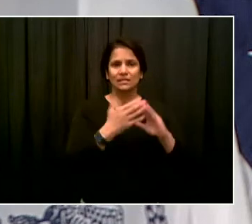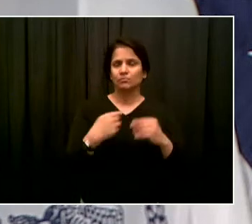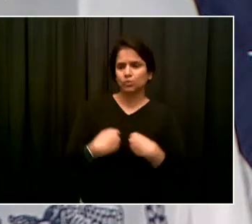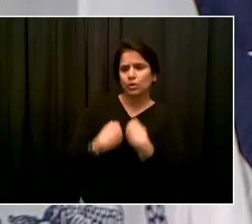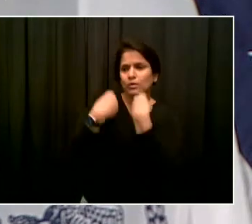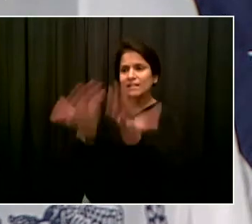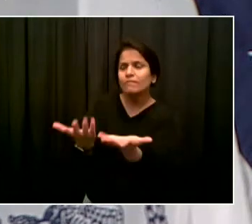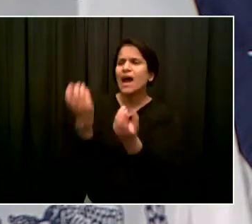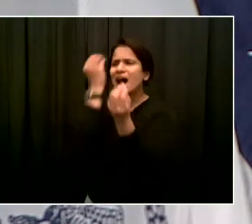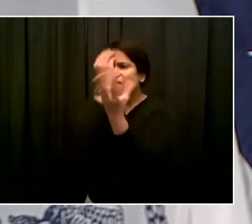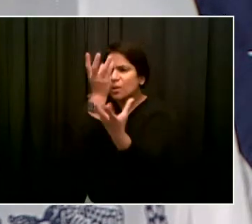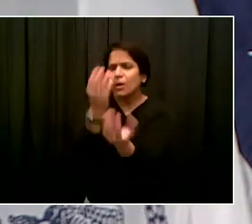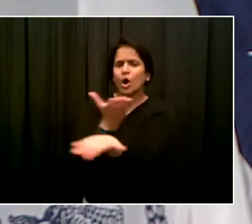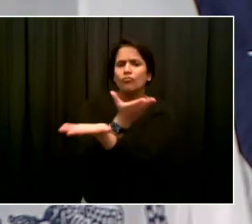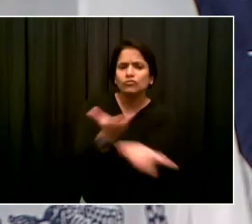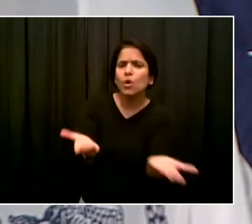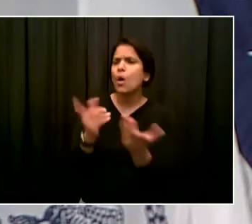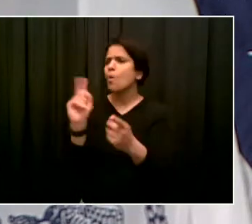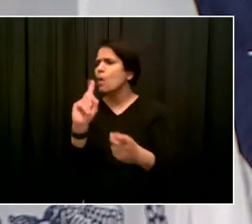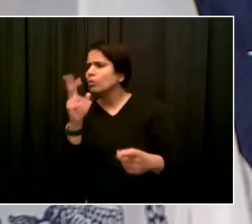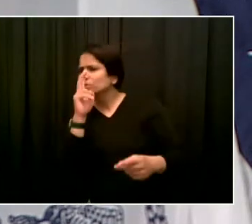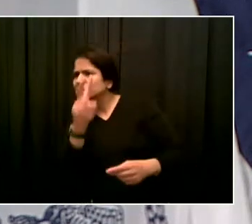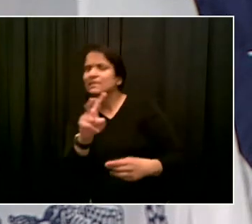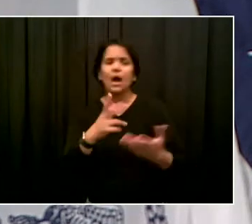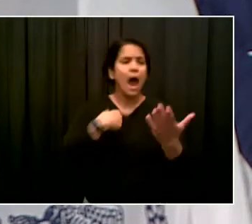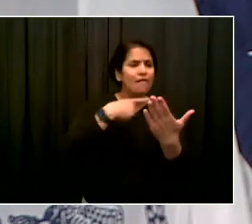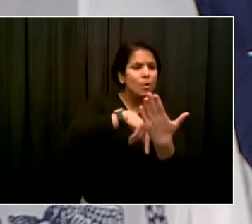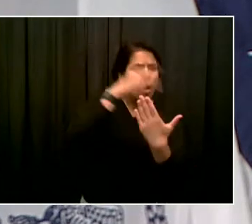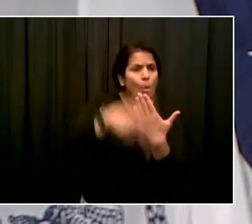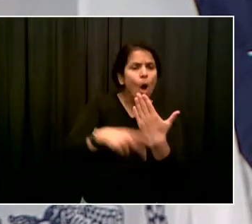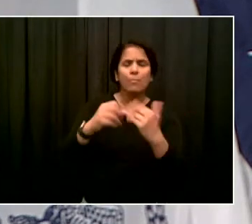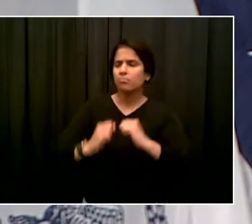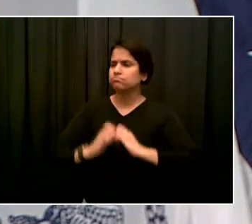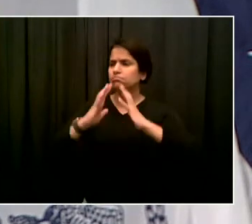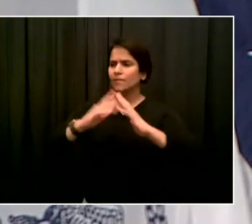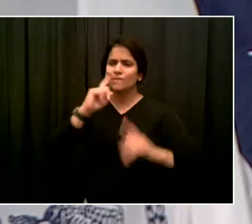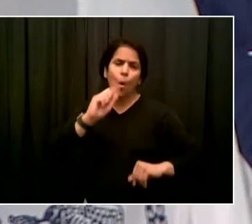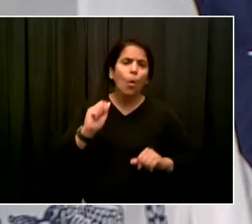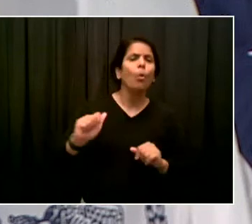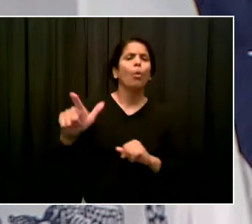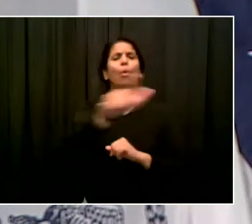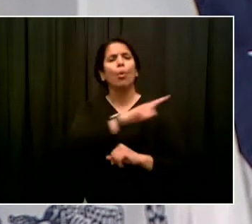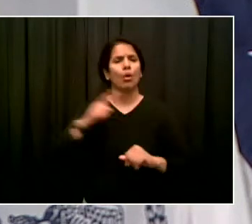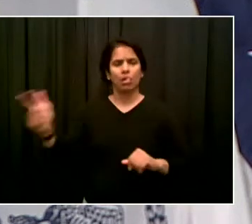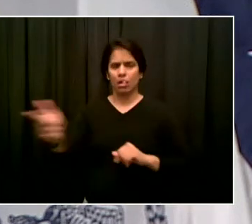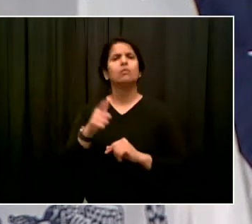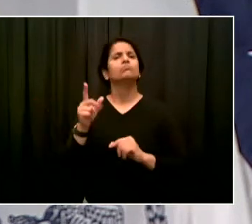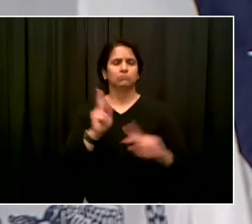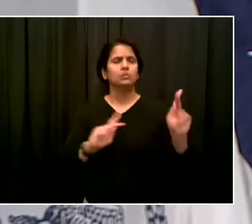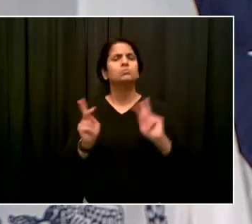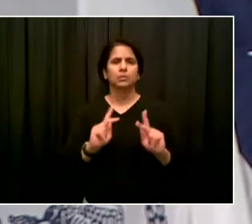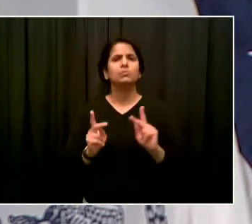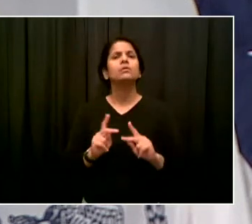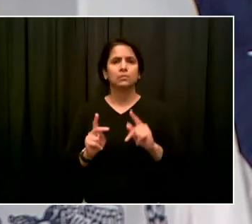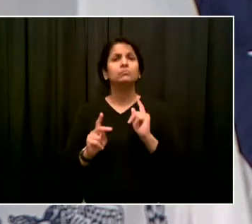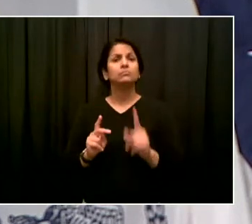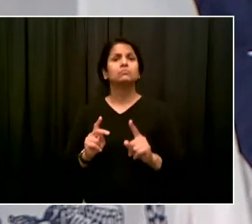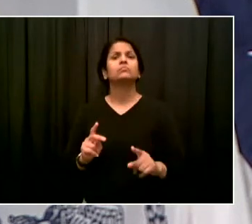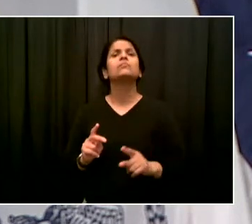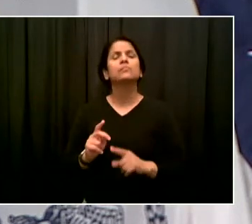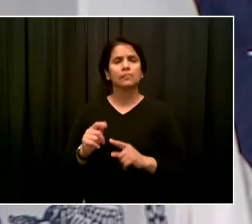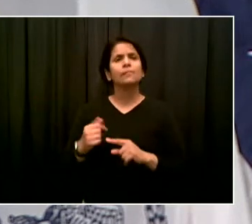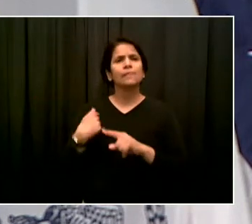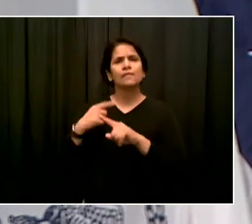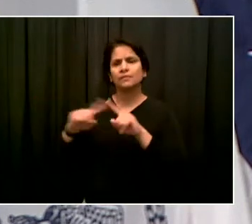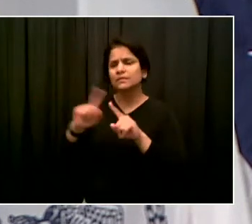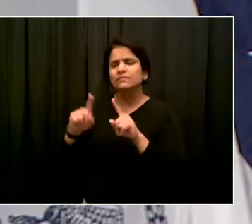helping those in need. It means folks from health and hospitals. It means EMTs and paramedics